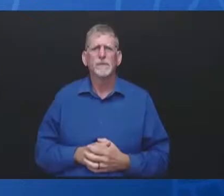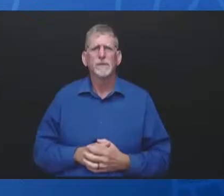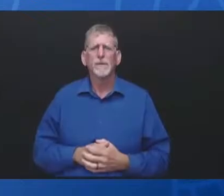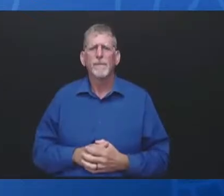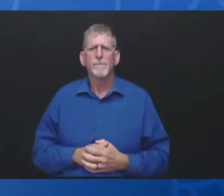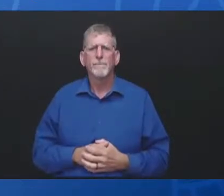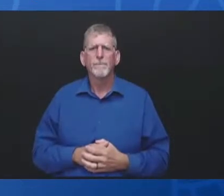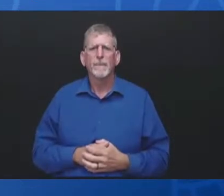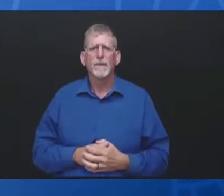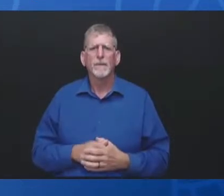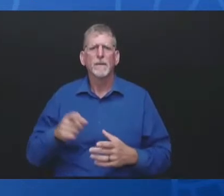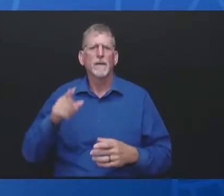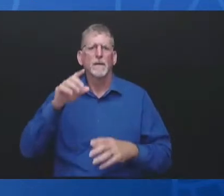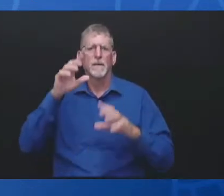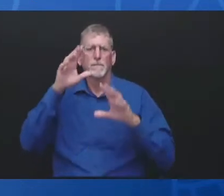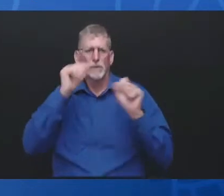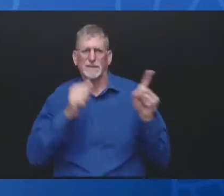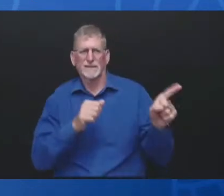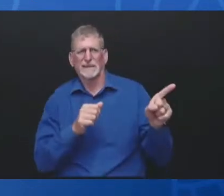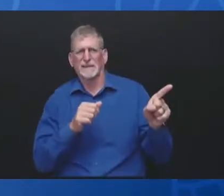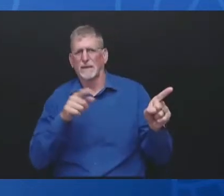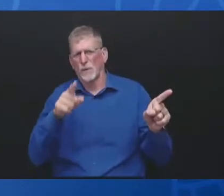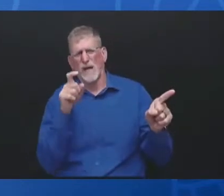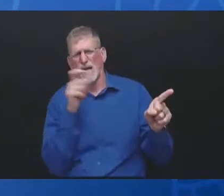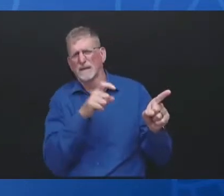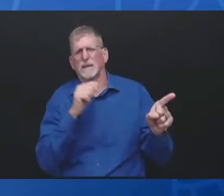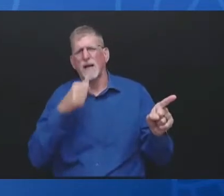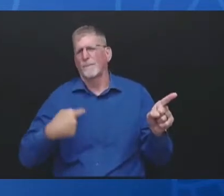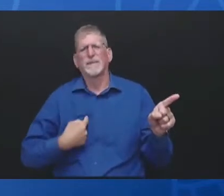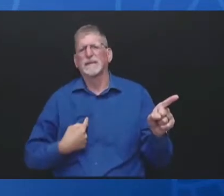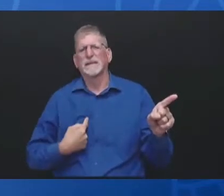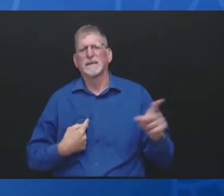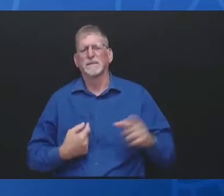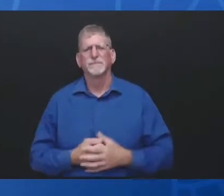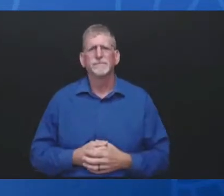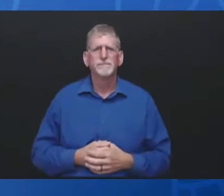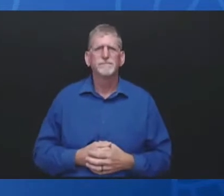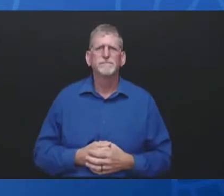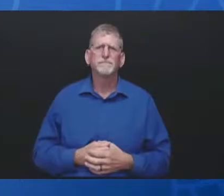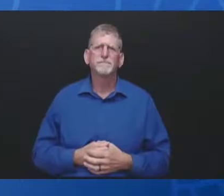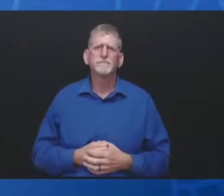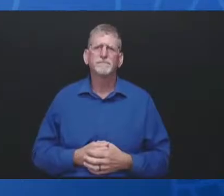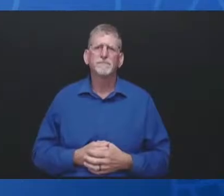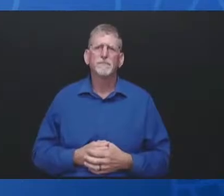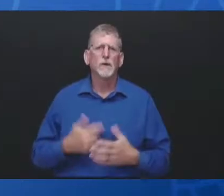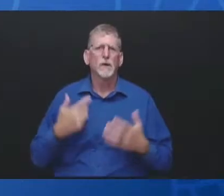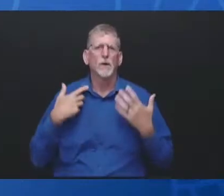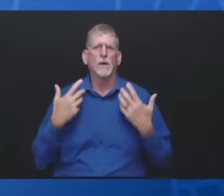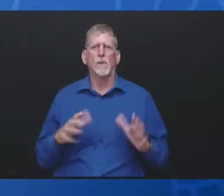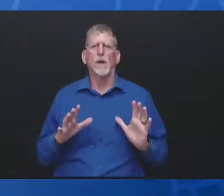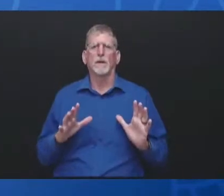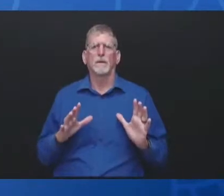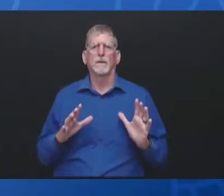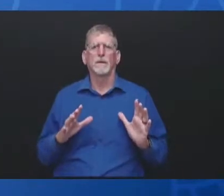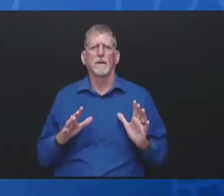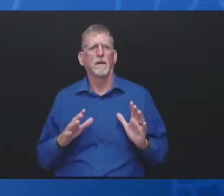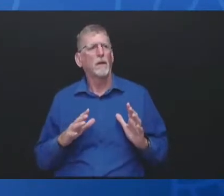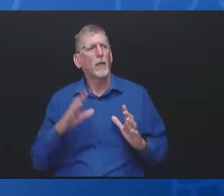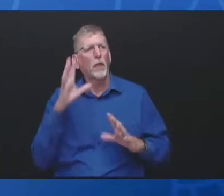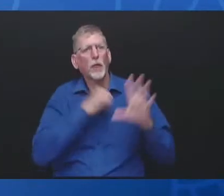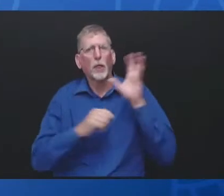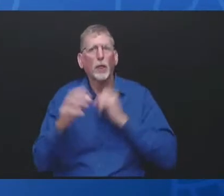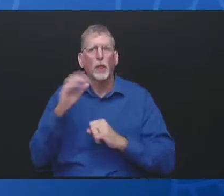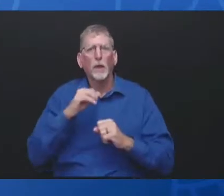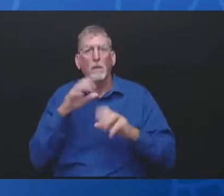him. The last thing I think any of us want to do is second guess the president, certainly in this case, President Trump.